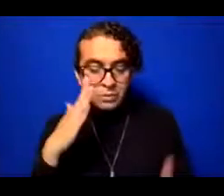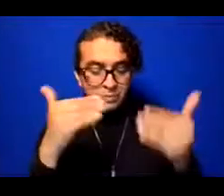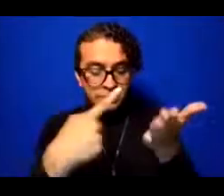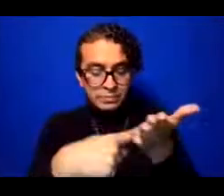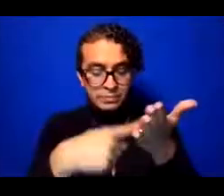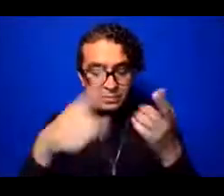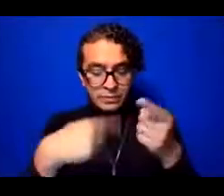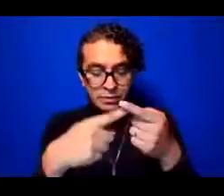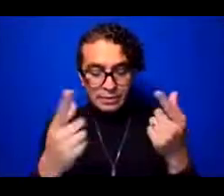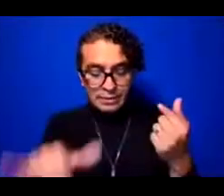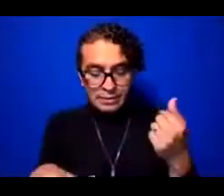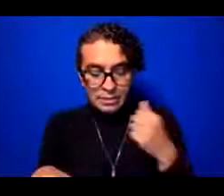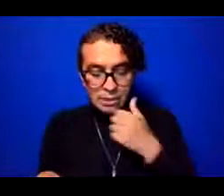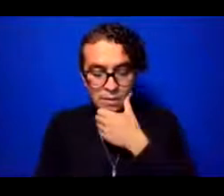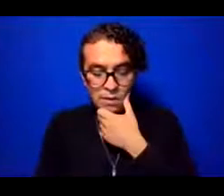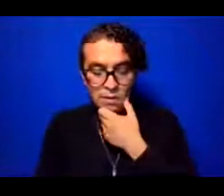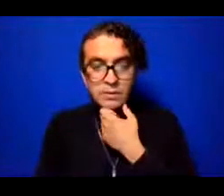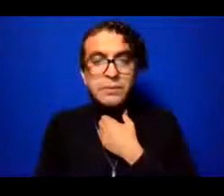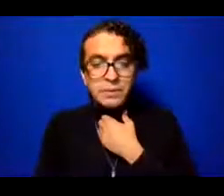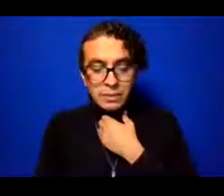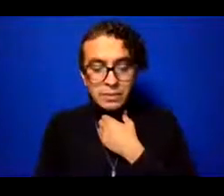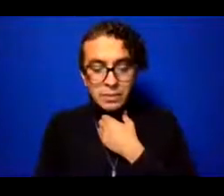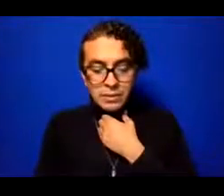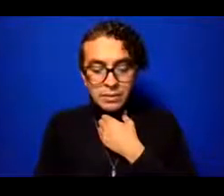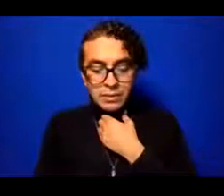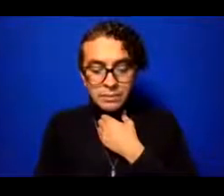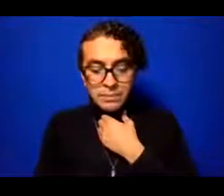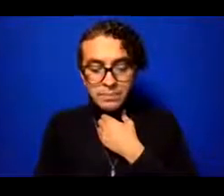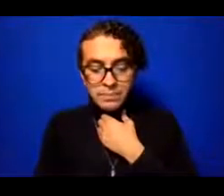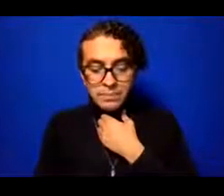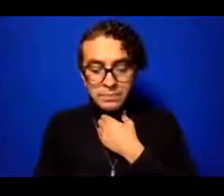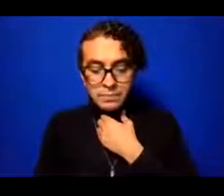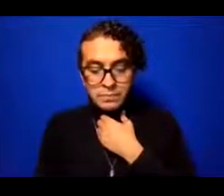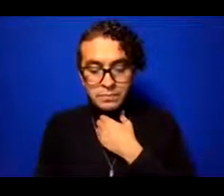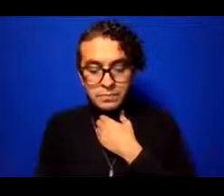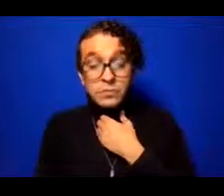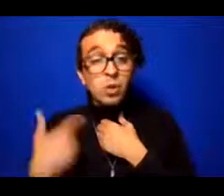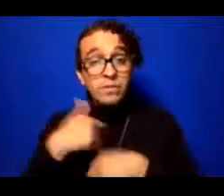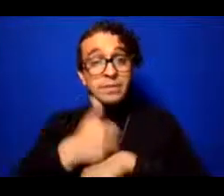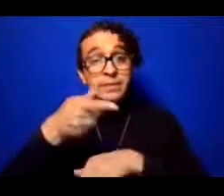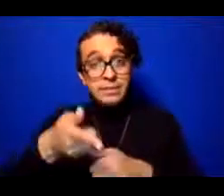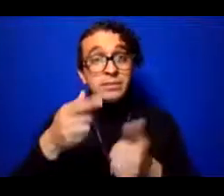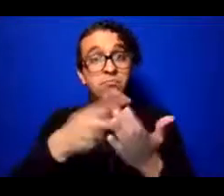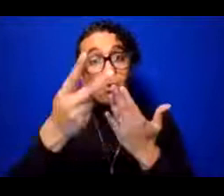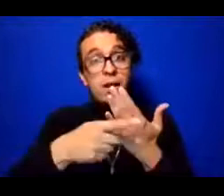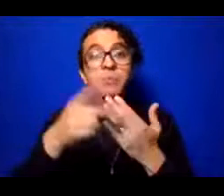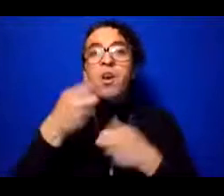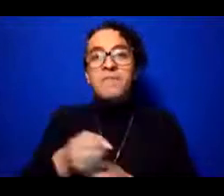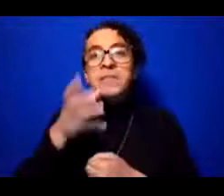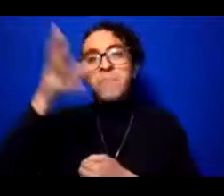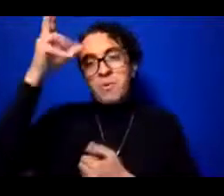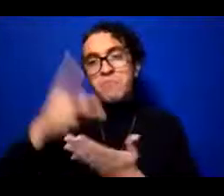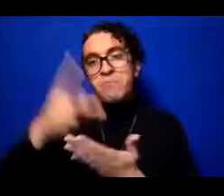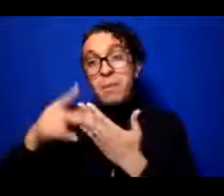minute about, we put together a program that's called the Confident Parenting Program with this exact kind